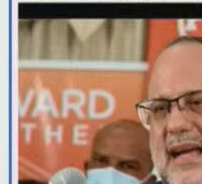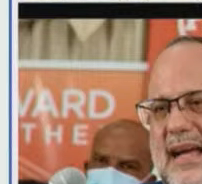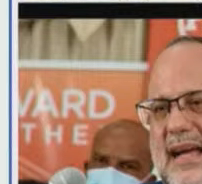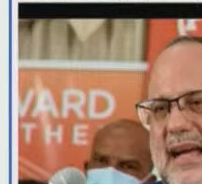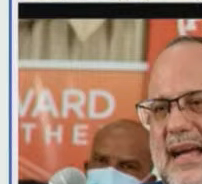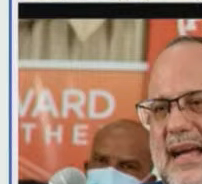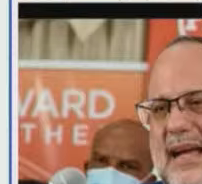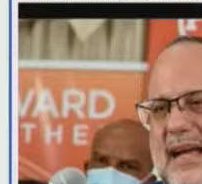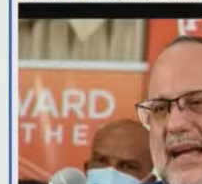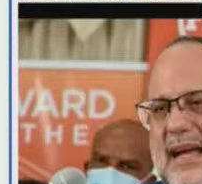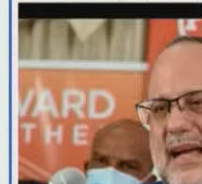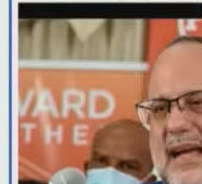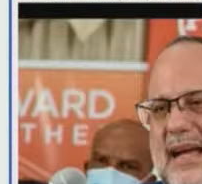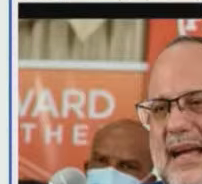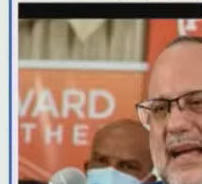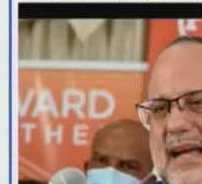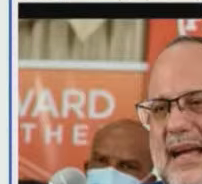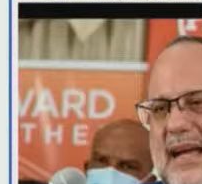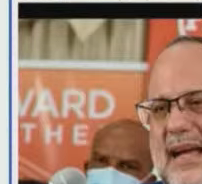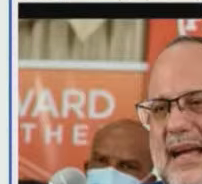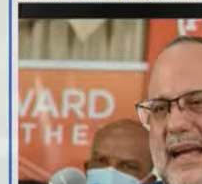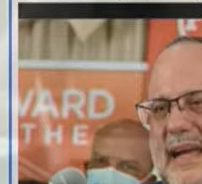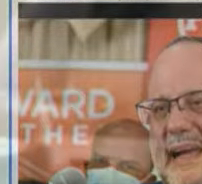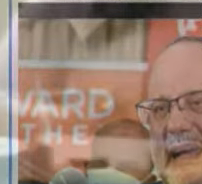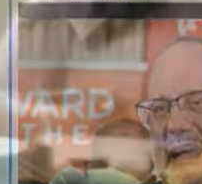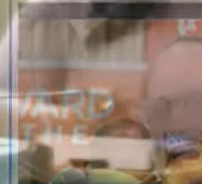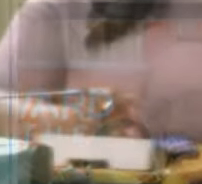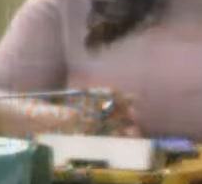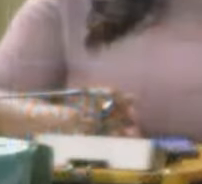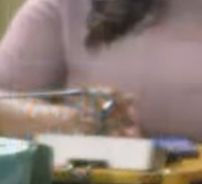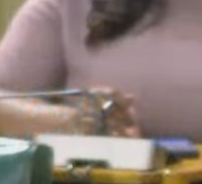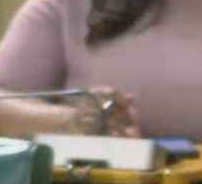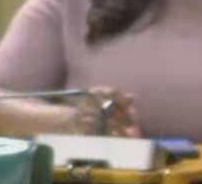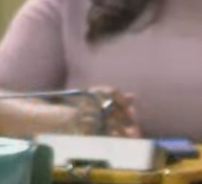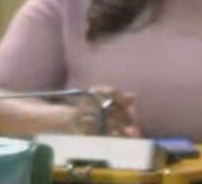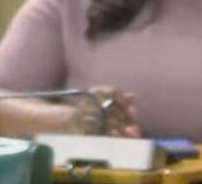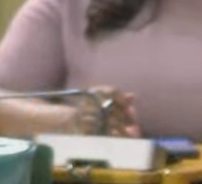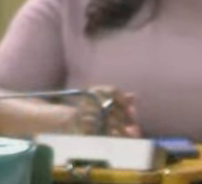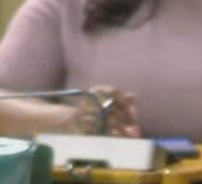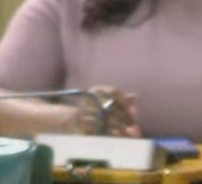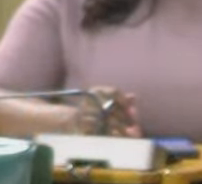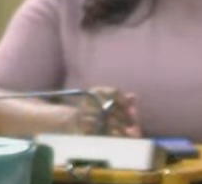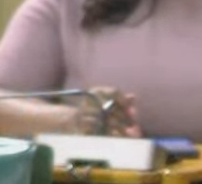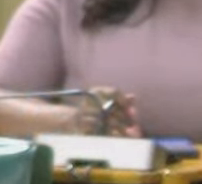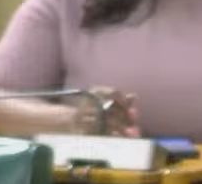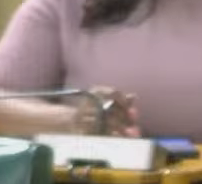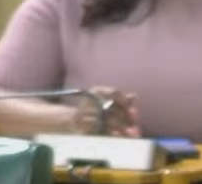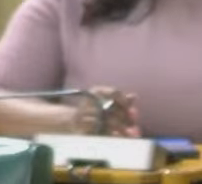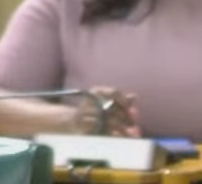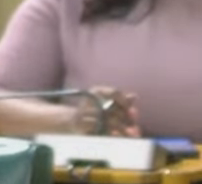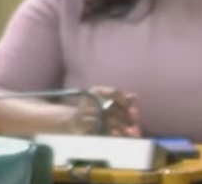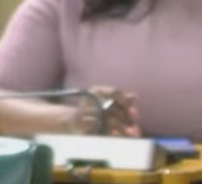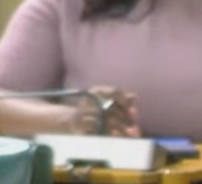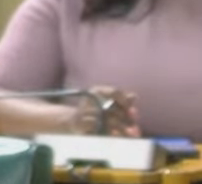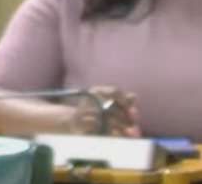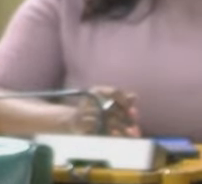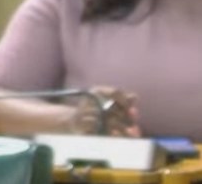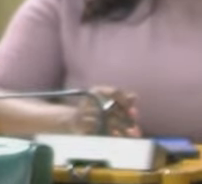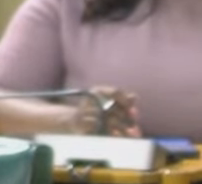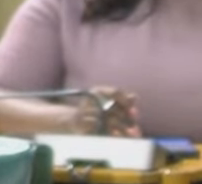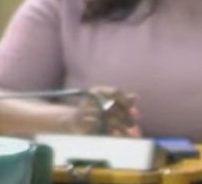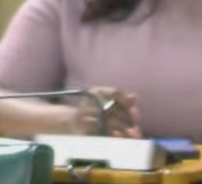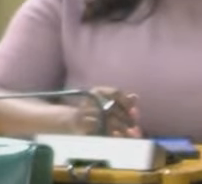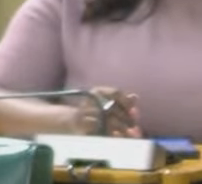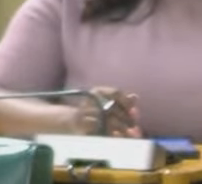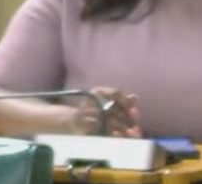unprincipled positions, shifting in the wind, flip-flop, flip-flop. The whole country waited to